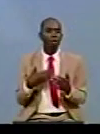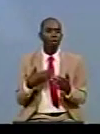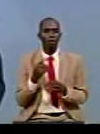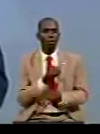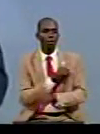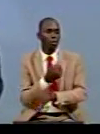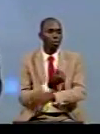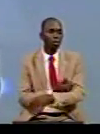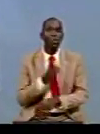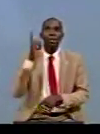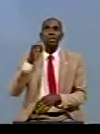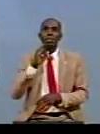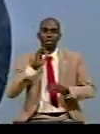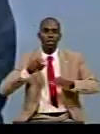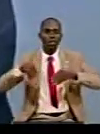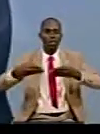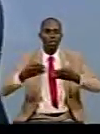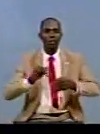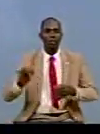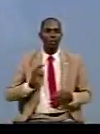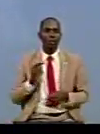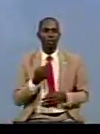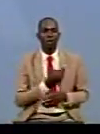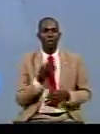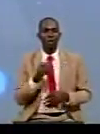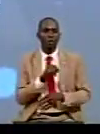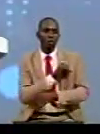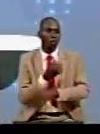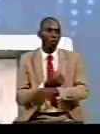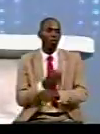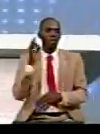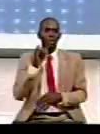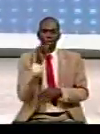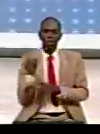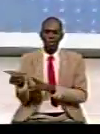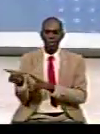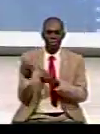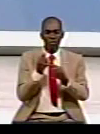giving us the authority, he's transferring the authority